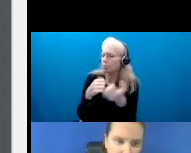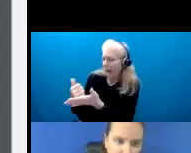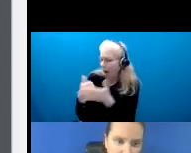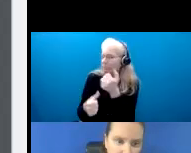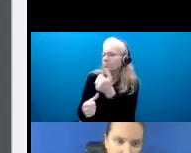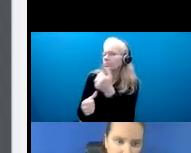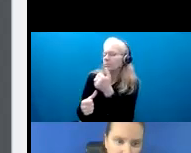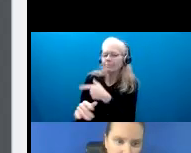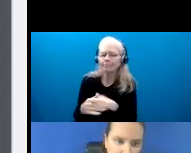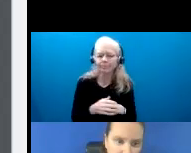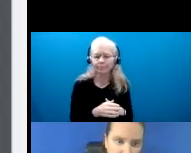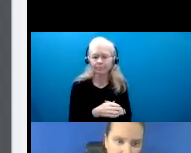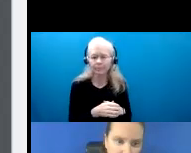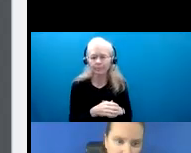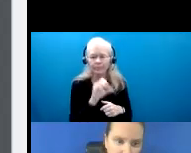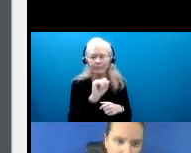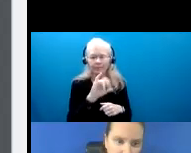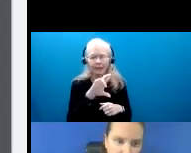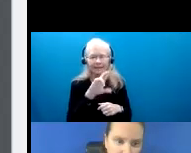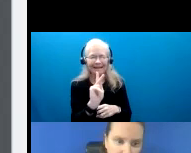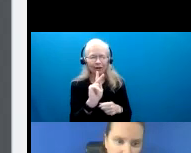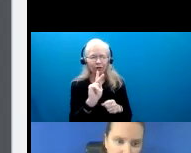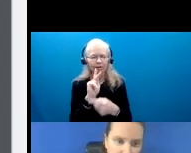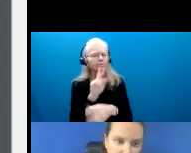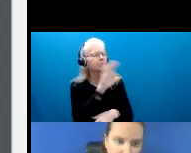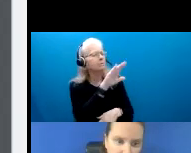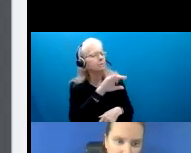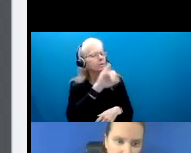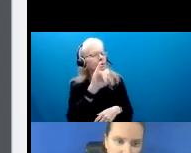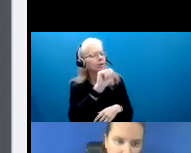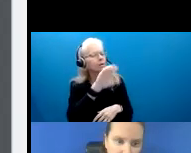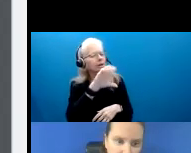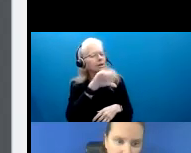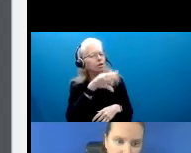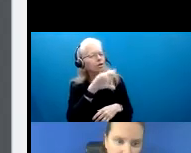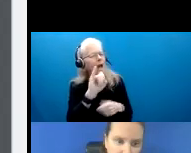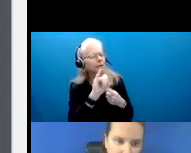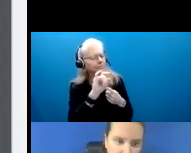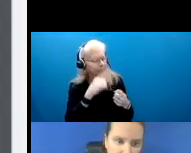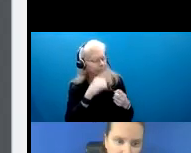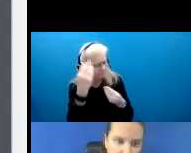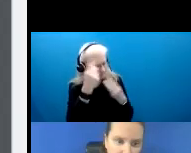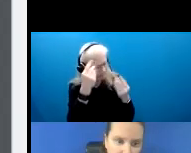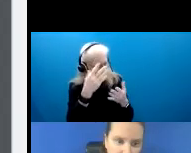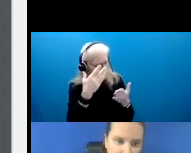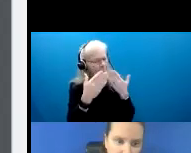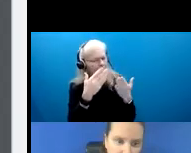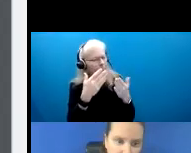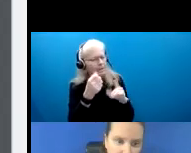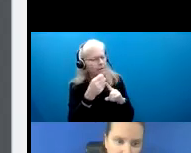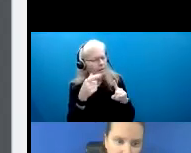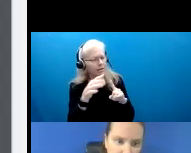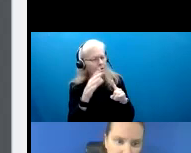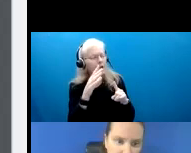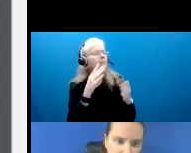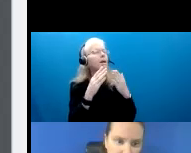So that had me thinking real quick, Jackie, could we do expand home ownership weatherization, but could maybe just weatherization